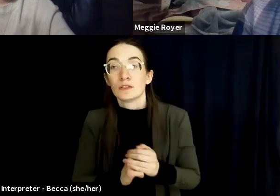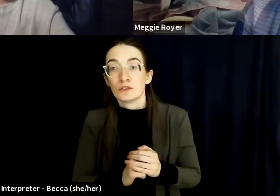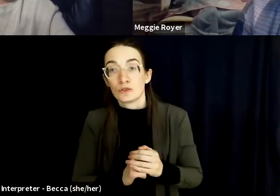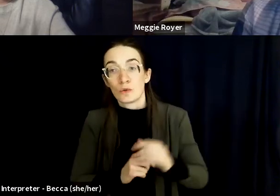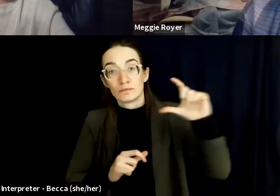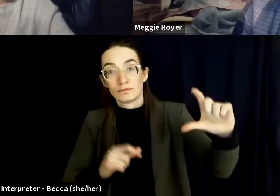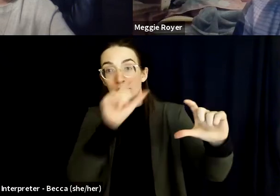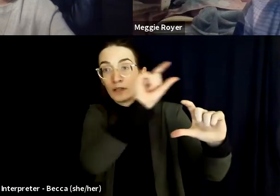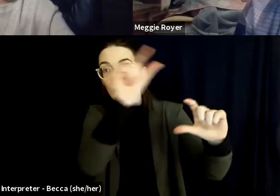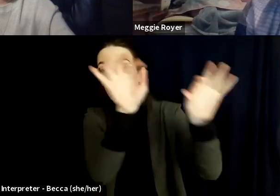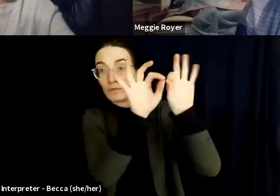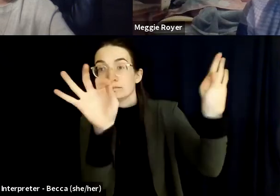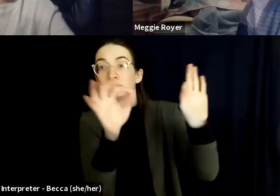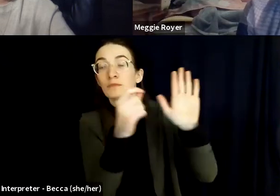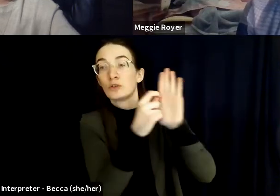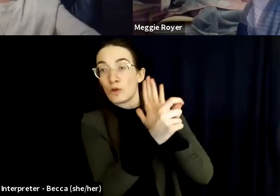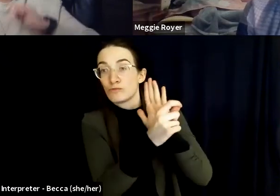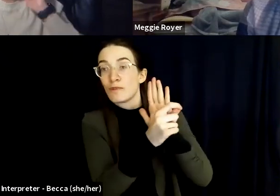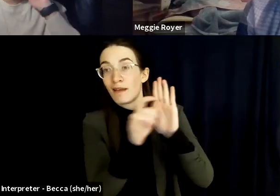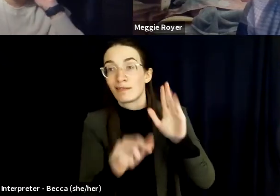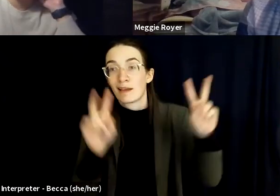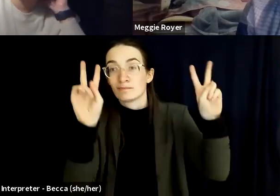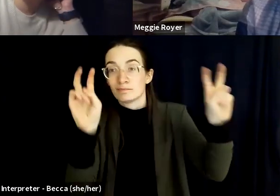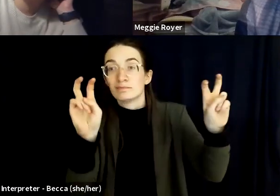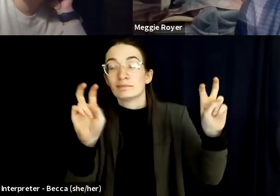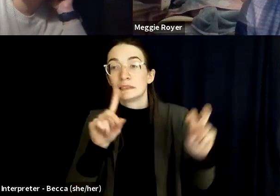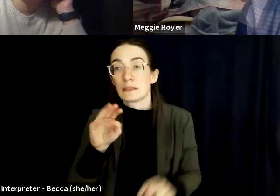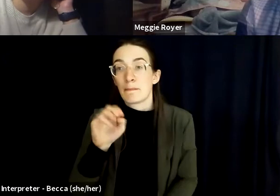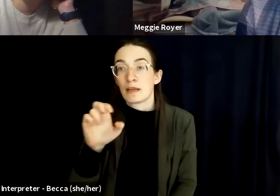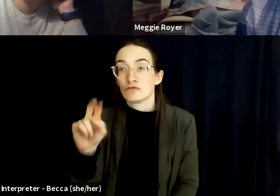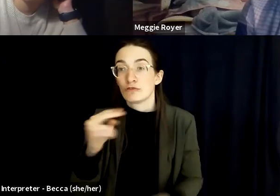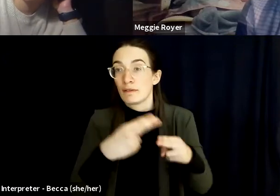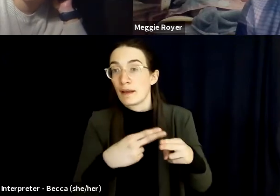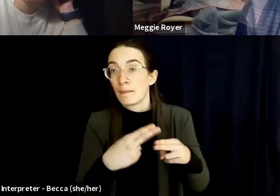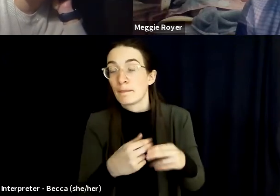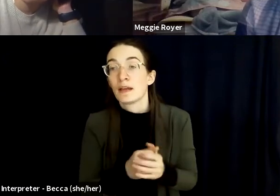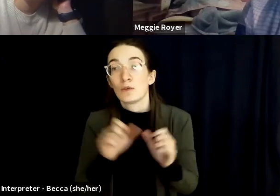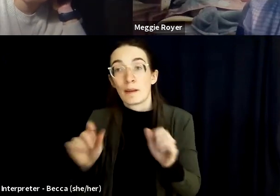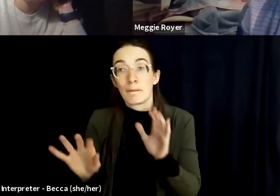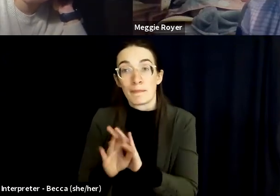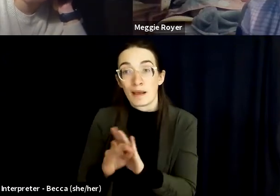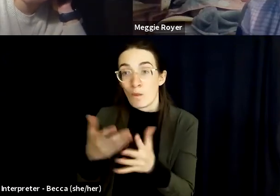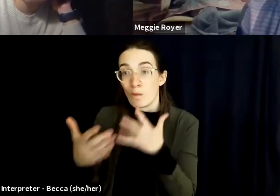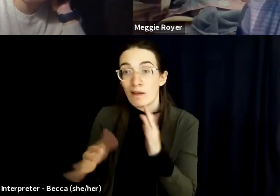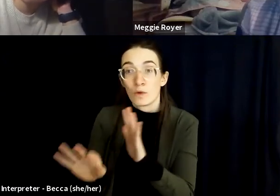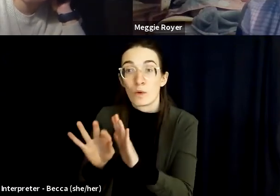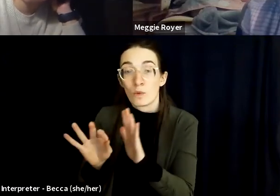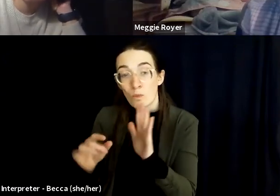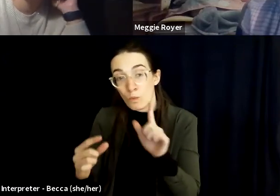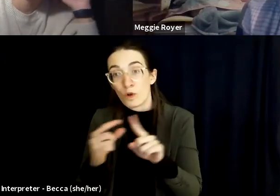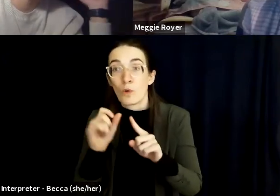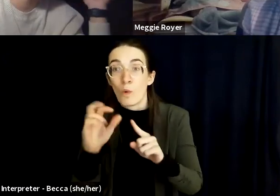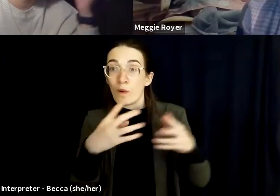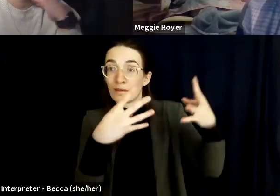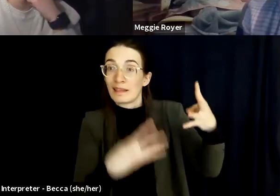circle. And then from the list of words that we gave you, or even just any word you want to choose, think about what word you want